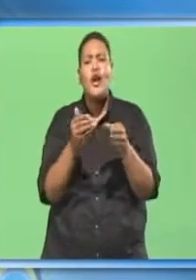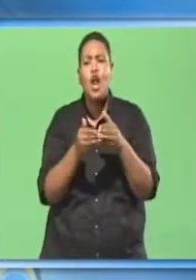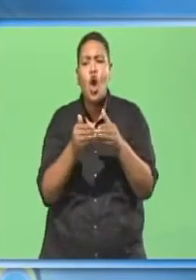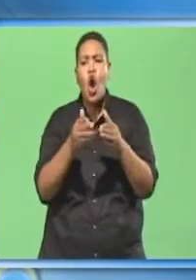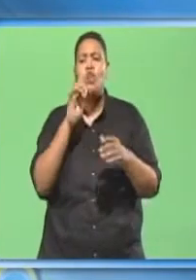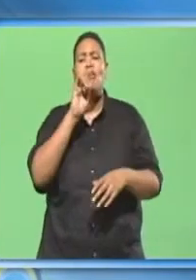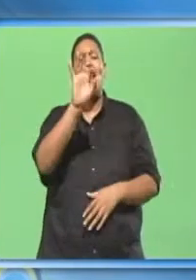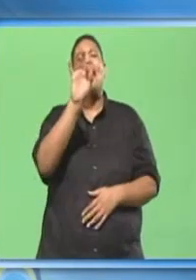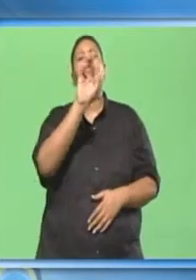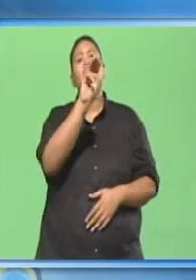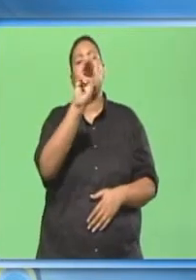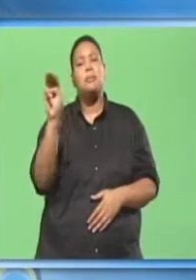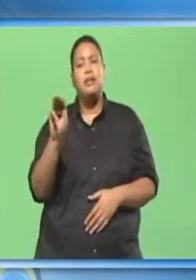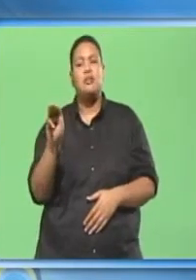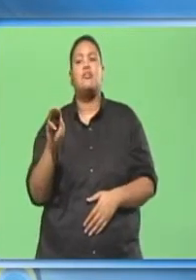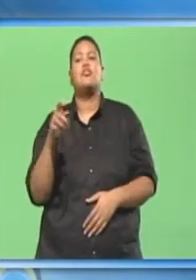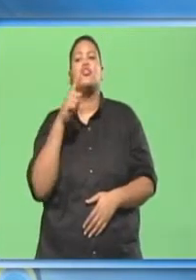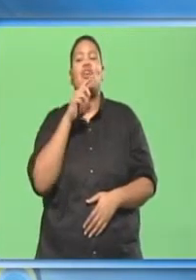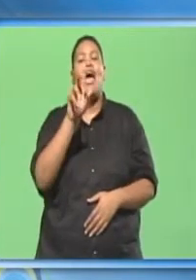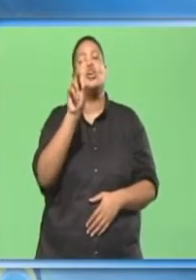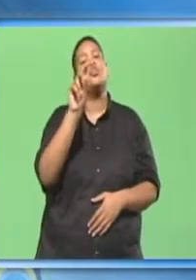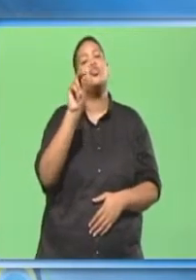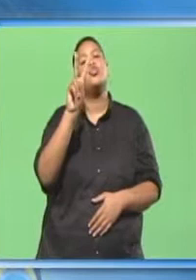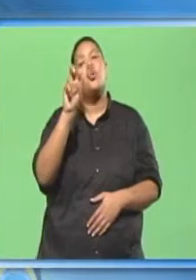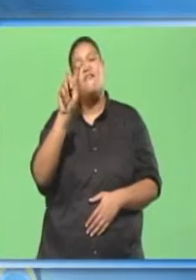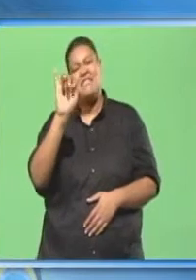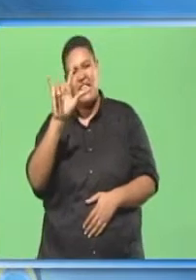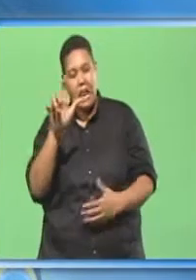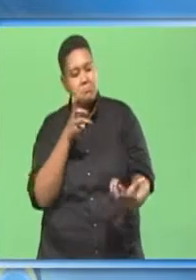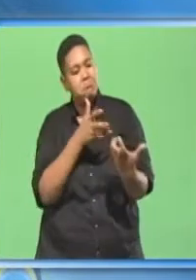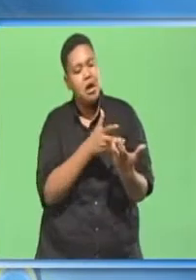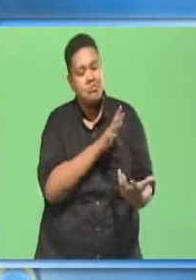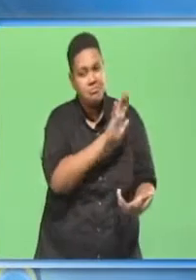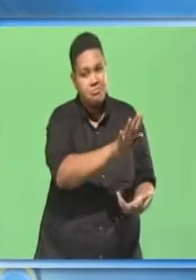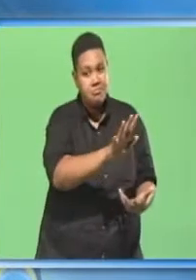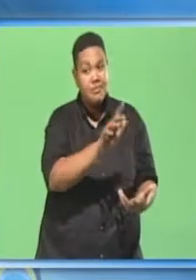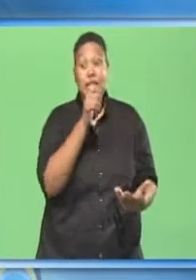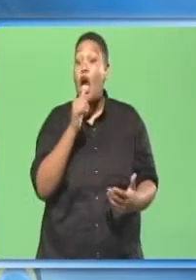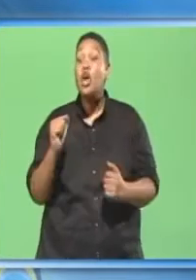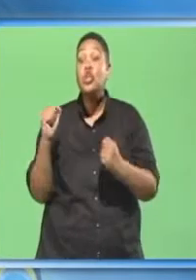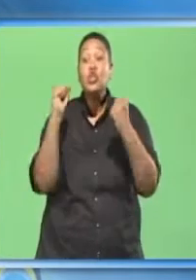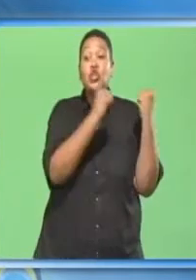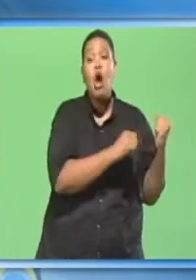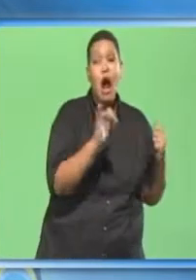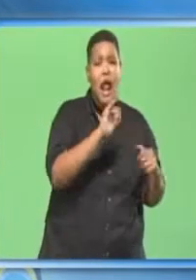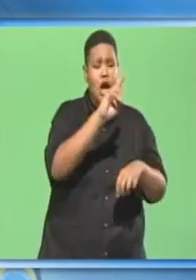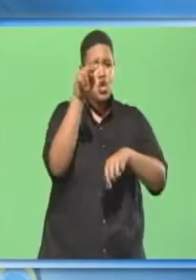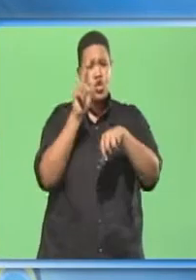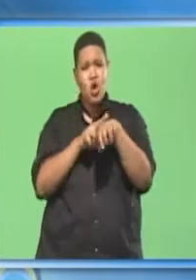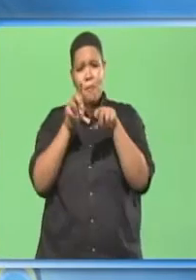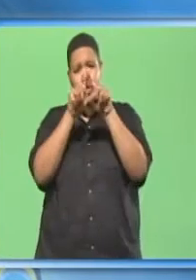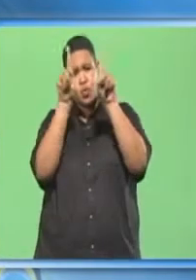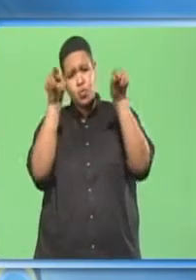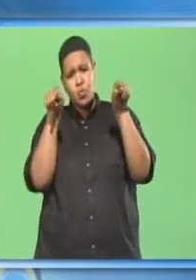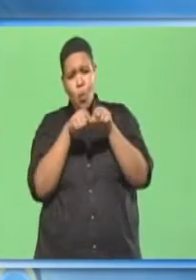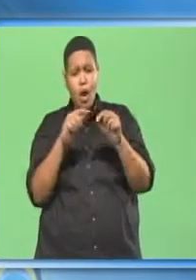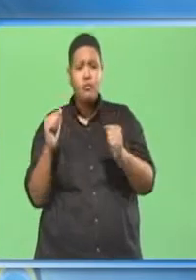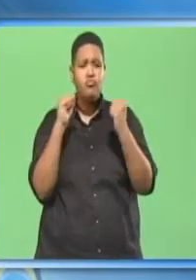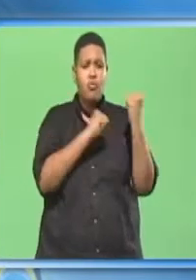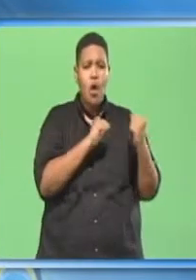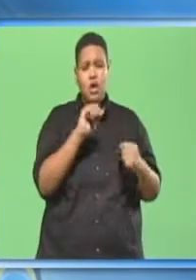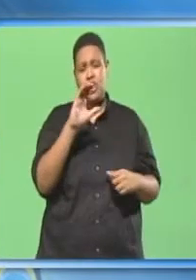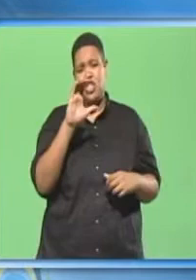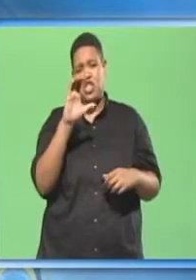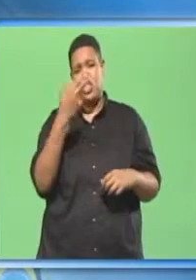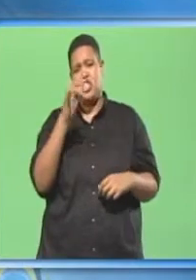than 900 millimeters, such as dovetails. They are not as strong as the regular square-edged firmer chisel